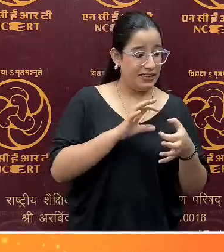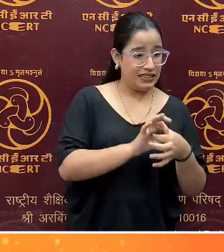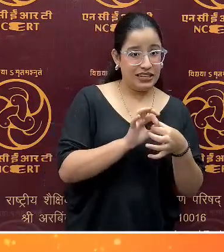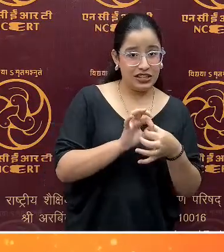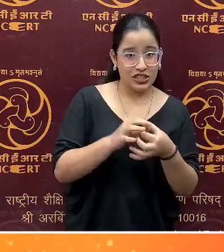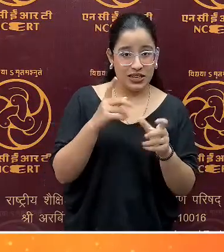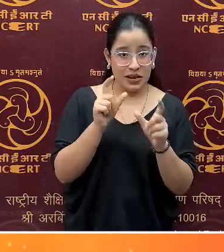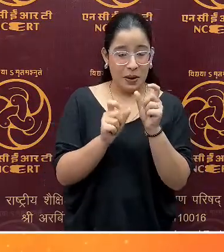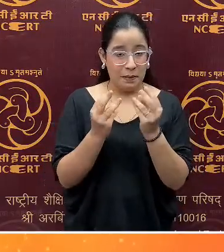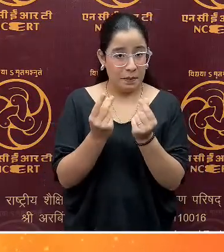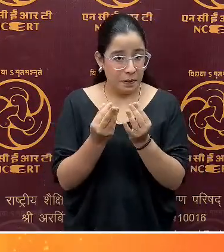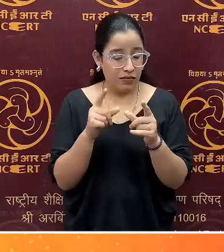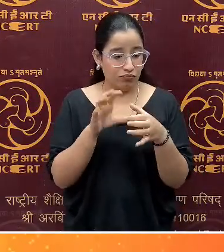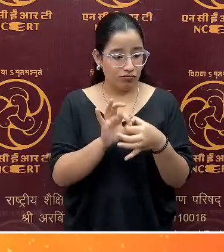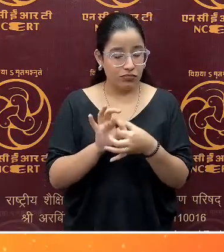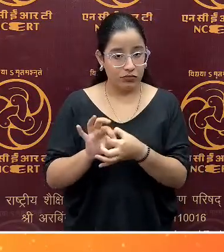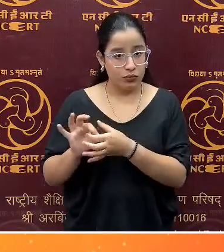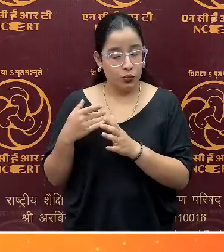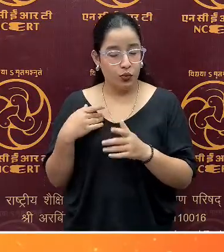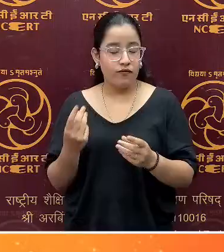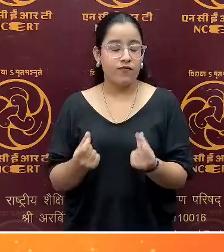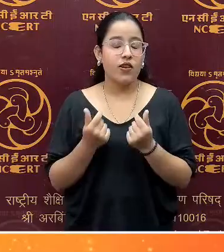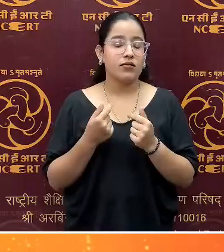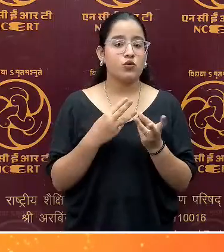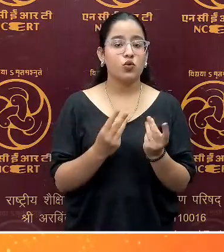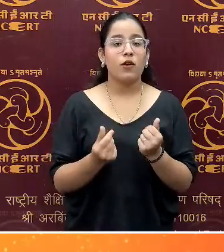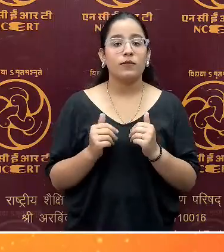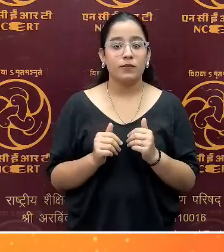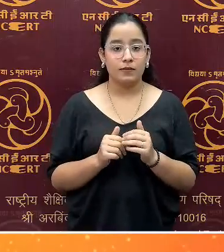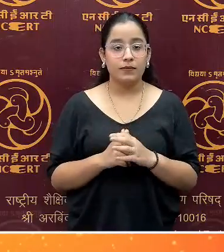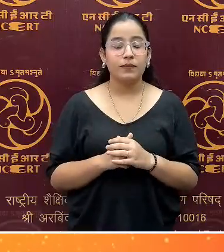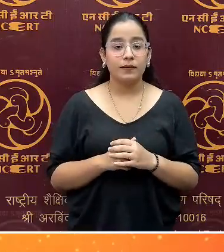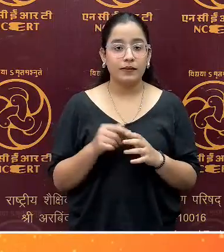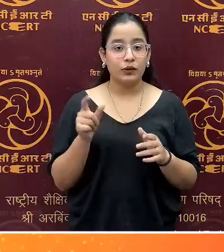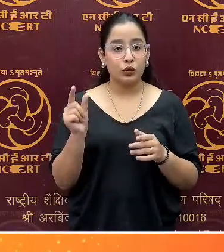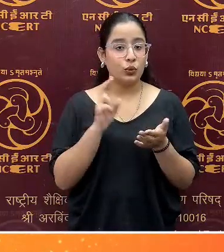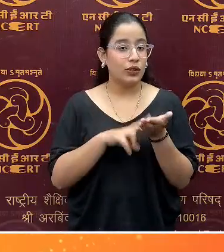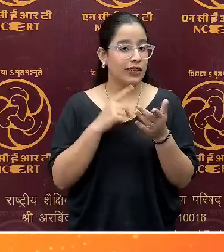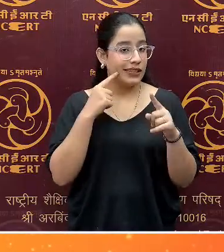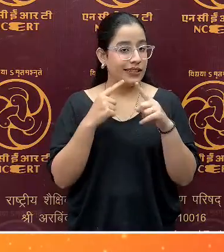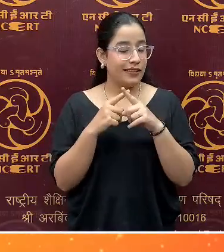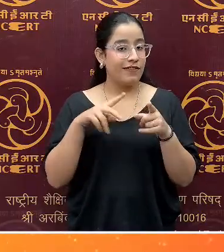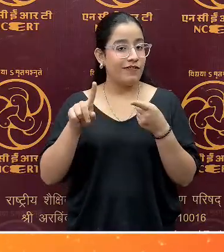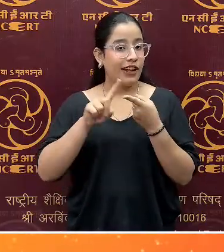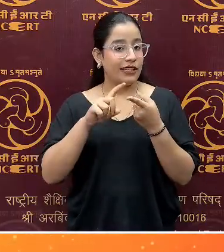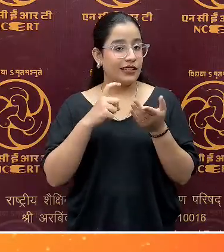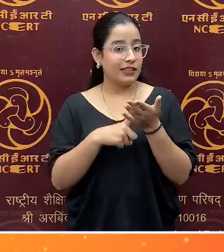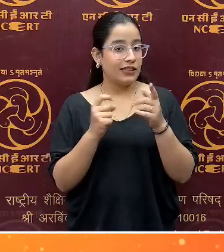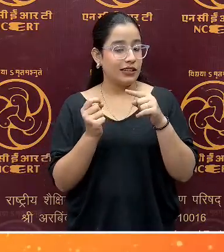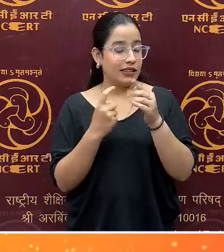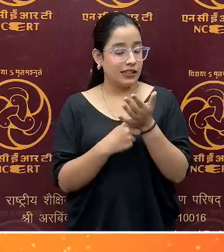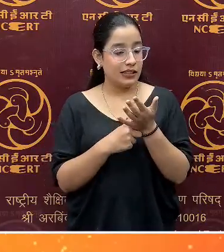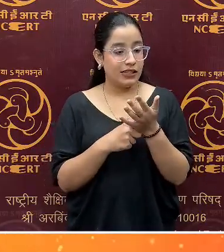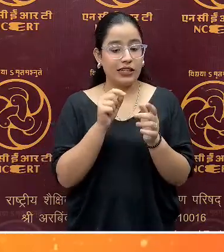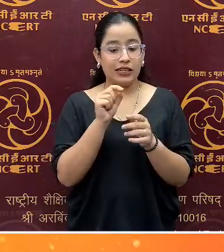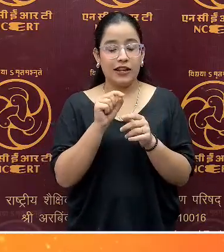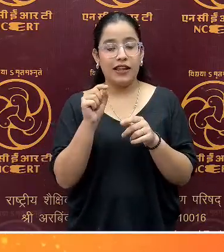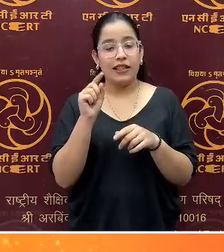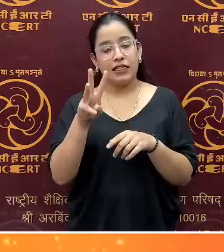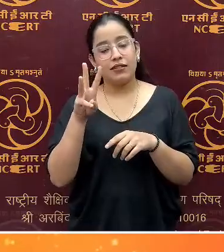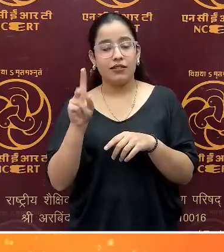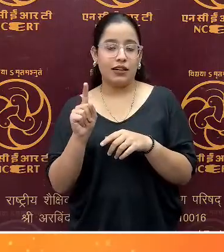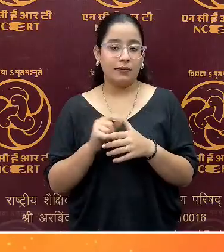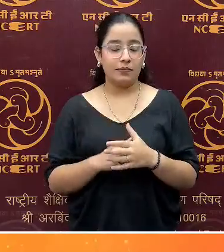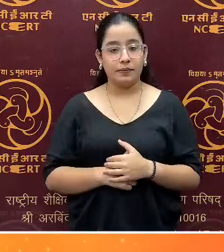these numbers, you will immediately come across with the answer. So what is a unit vector? Just divide by it, that is vector divided by 13.